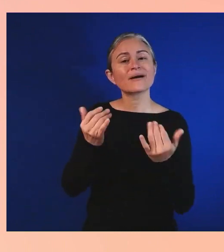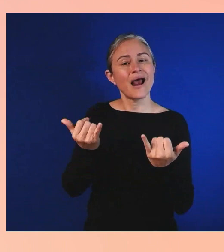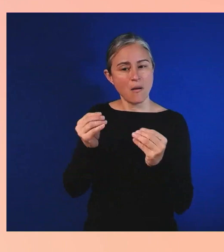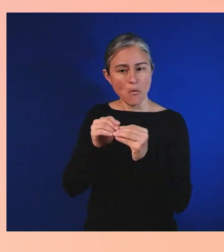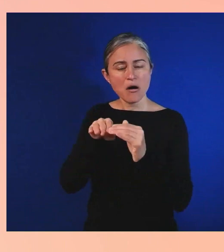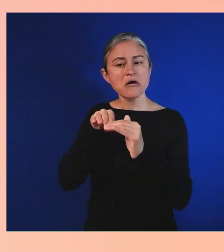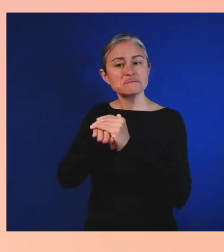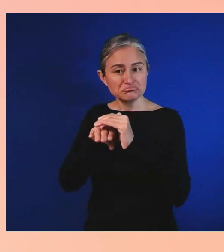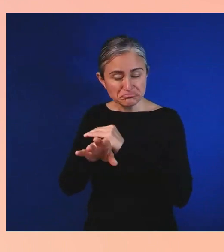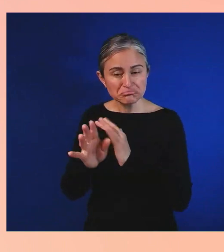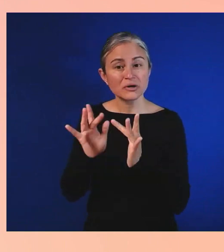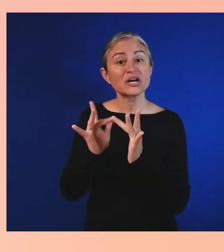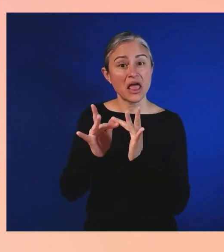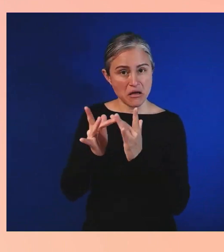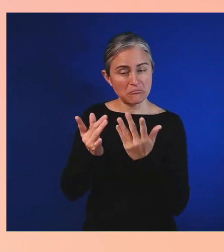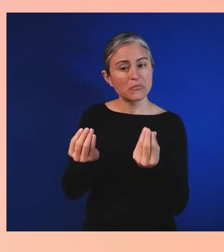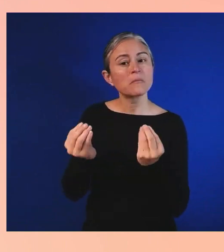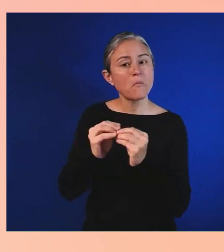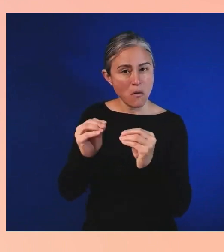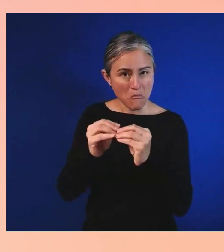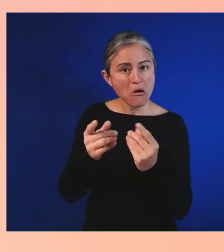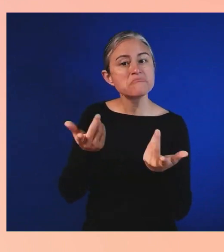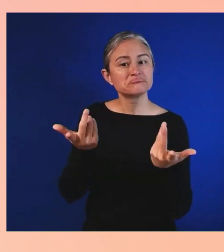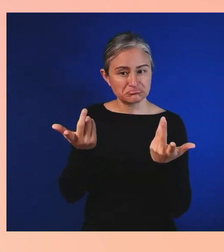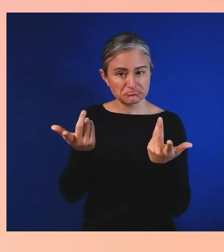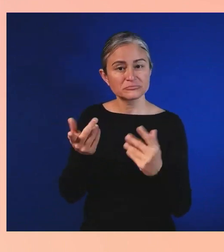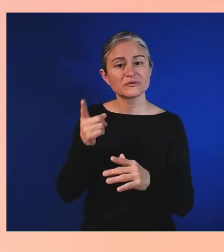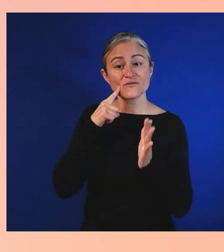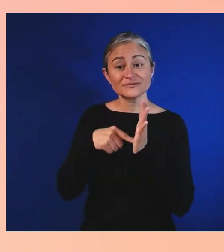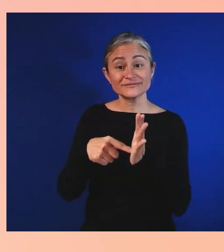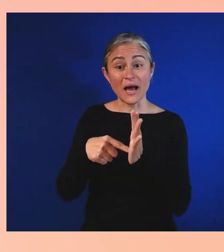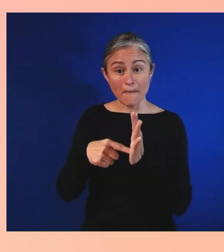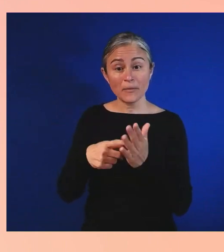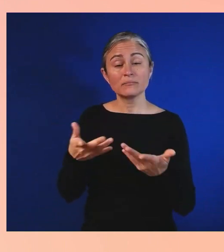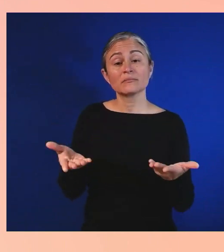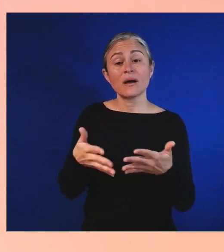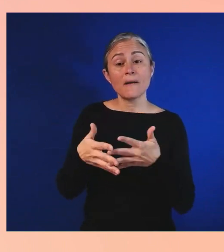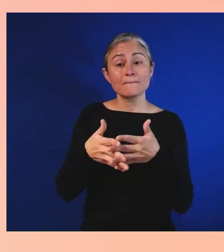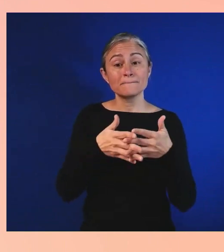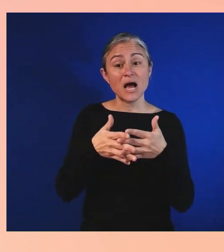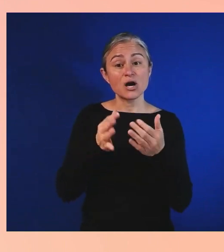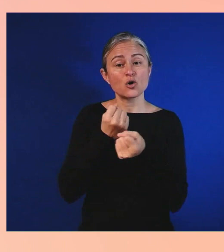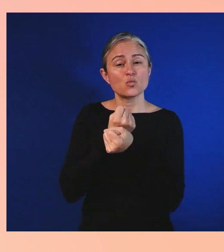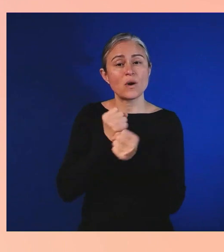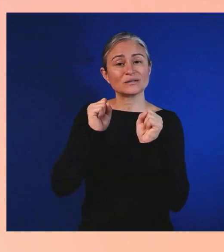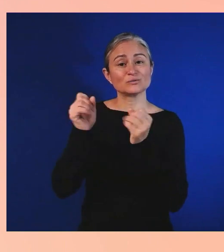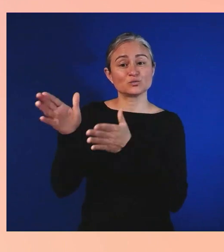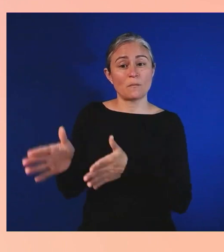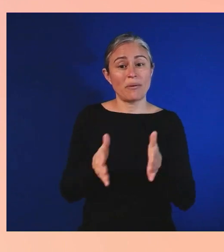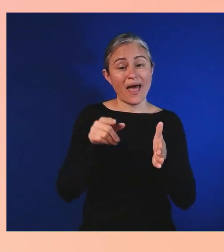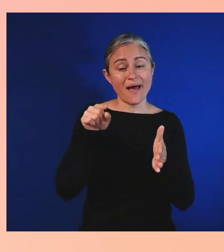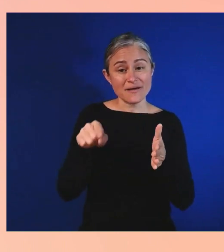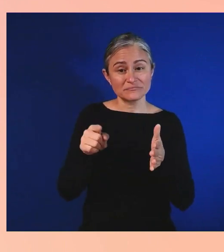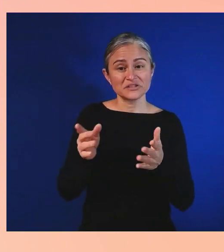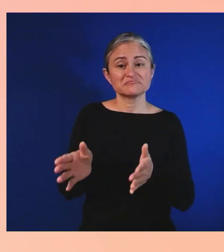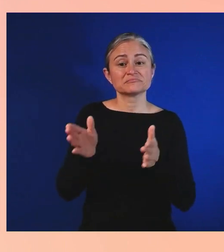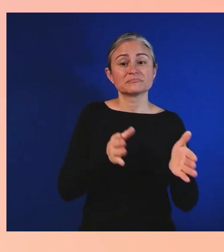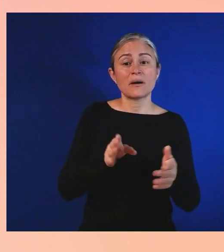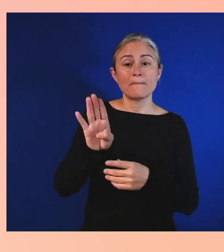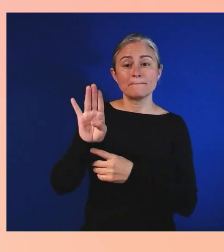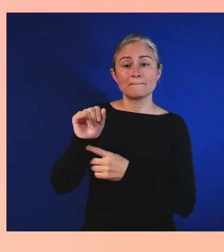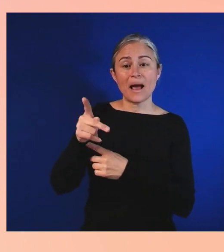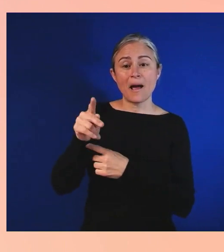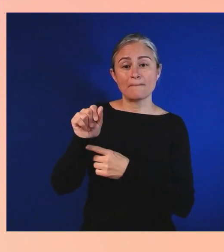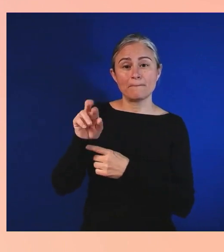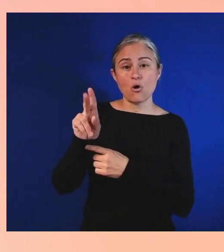Plan and the Bipartisan Infrastructure Investment and Jobs Act, right? We've gotten some subsidized broadband connectivity programs